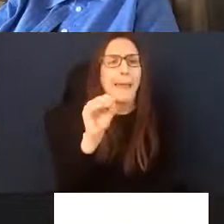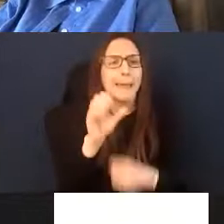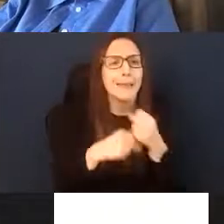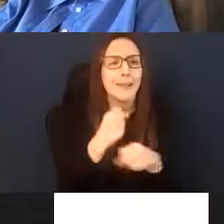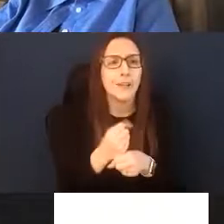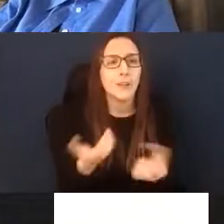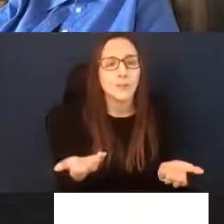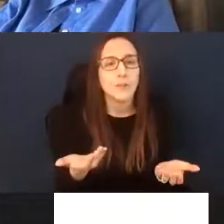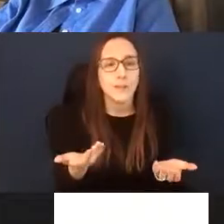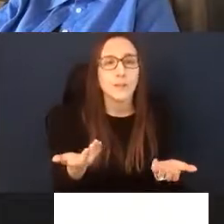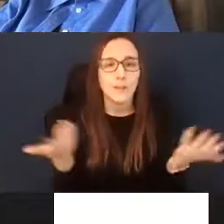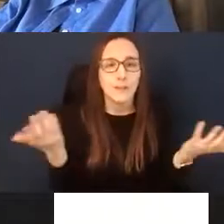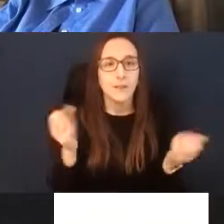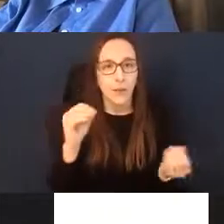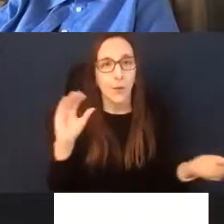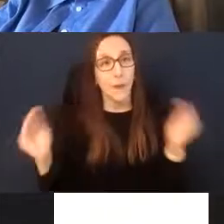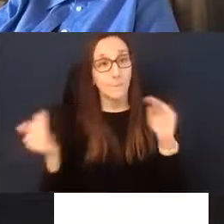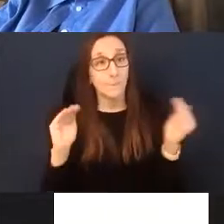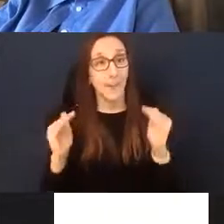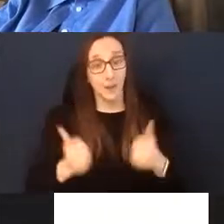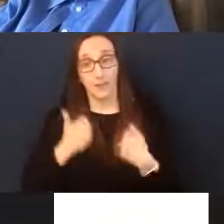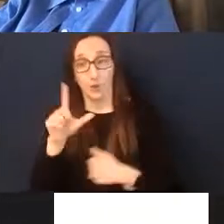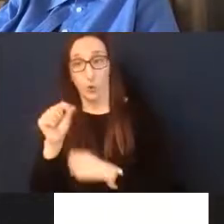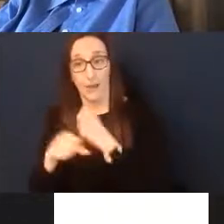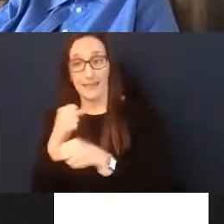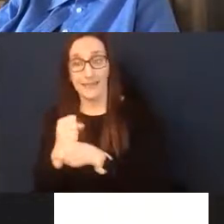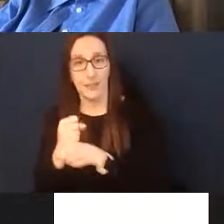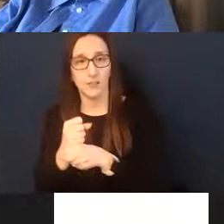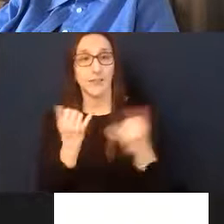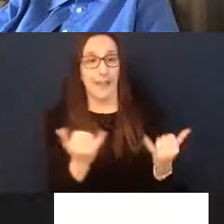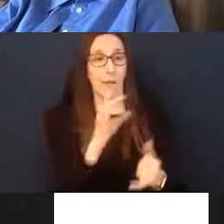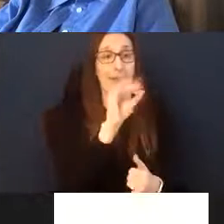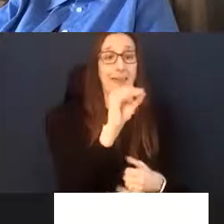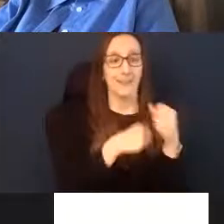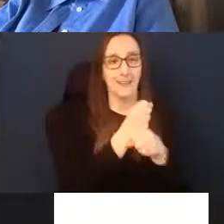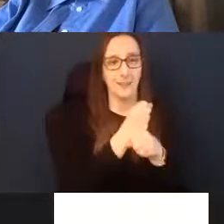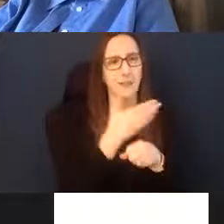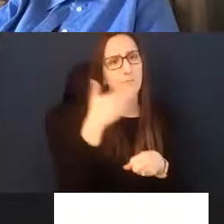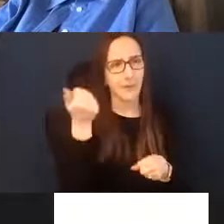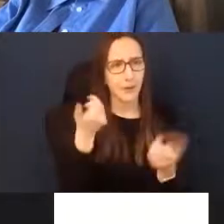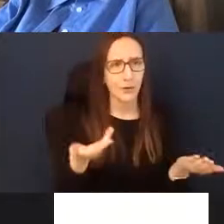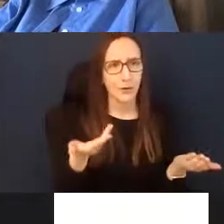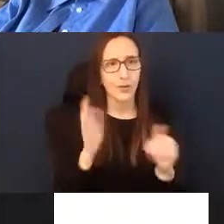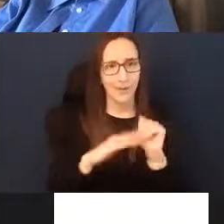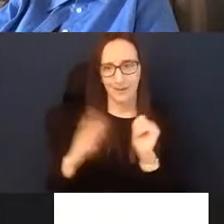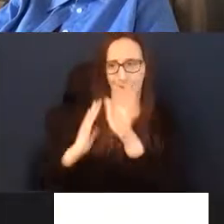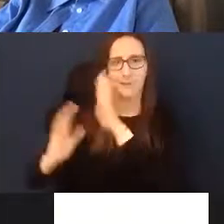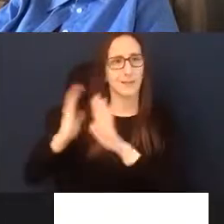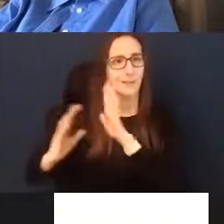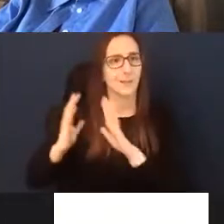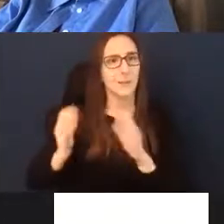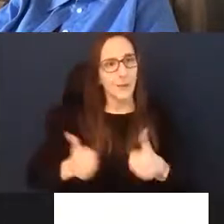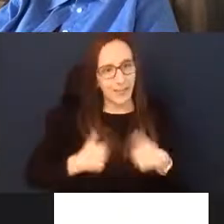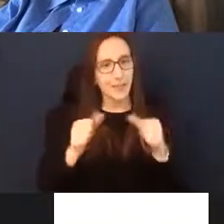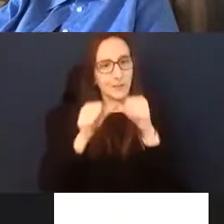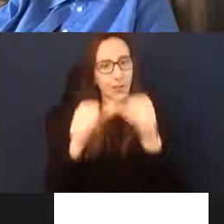good that we've progressed. We've improved our technology. We've figured out our science to make it so we can live longer. So